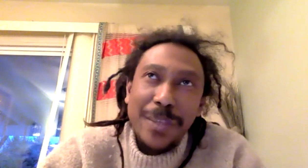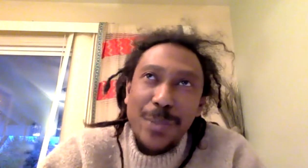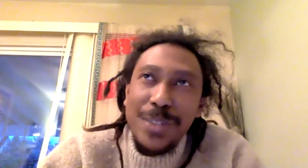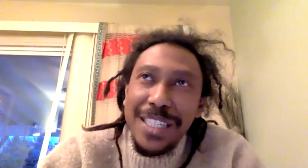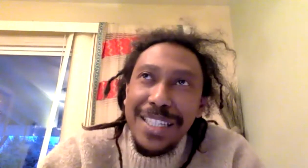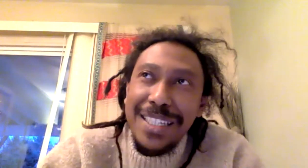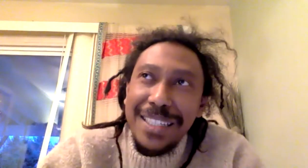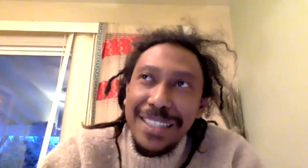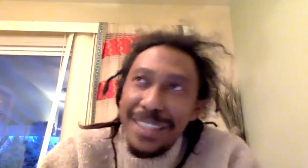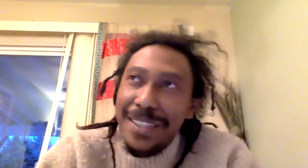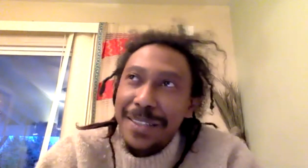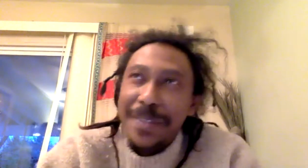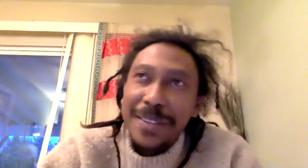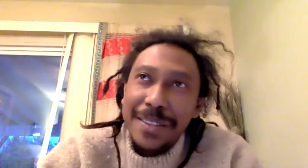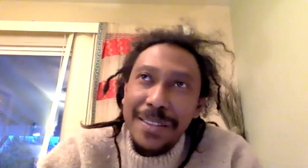the music